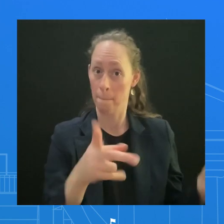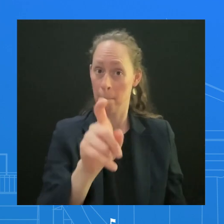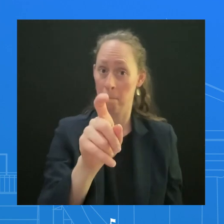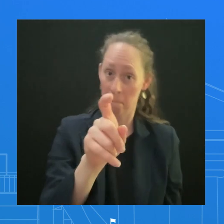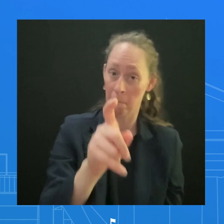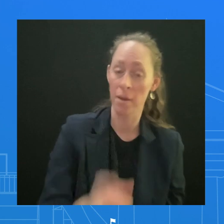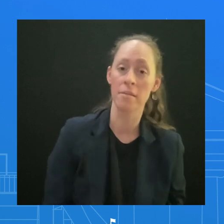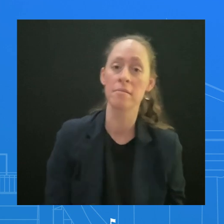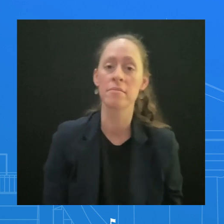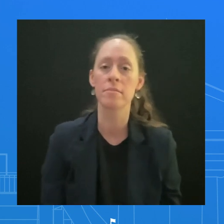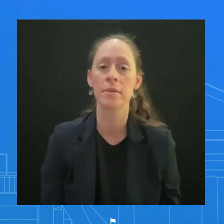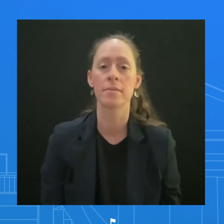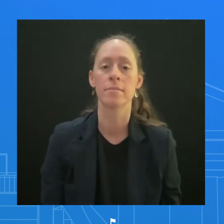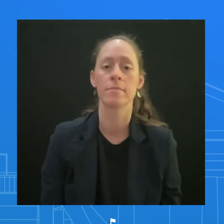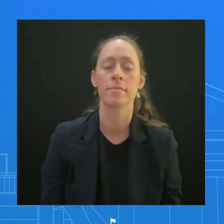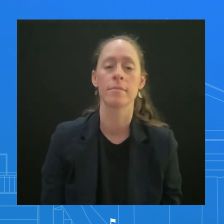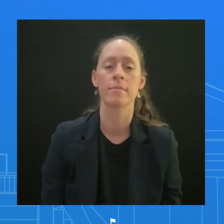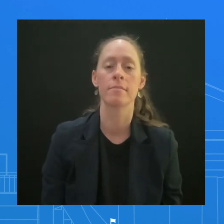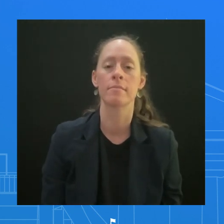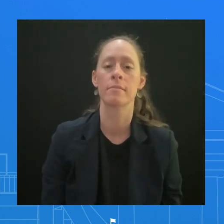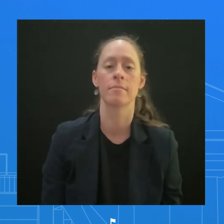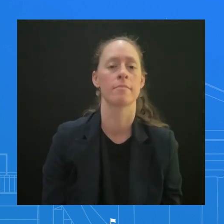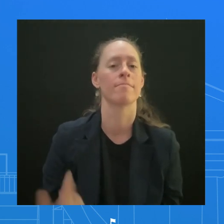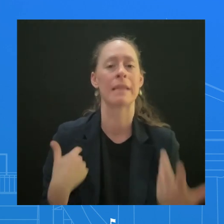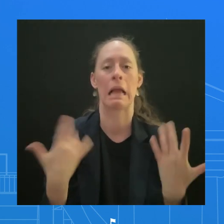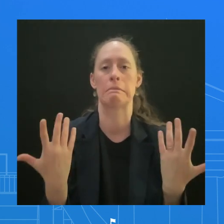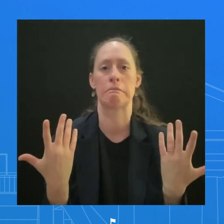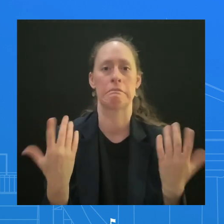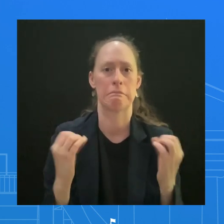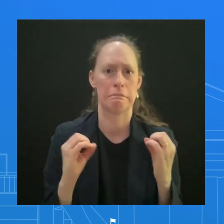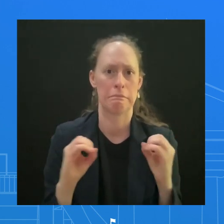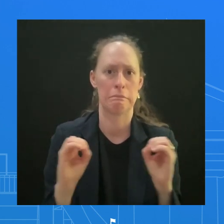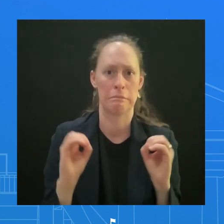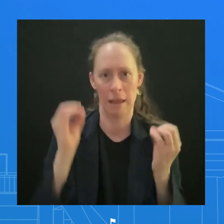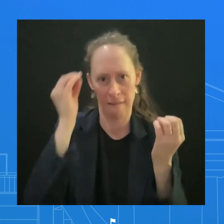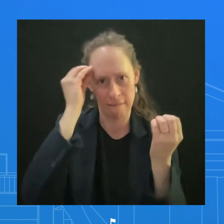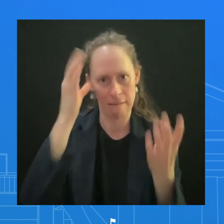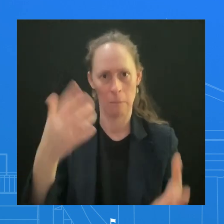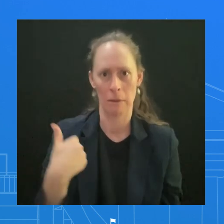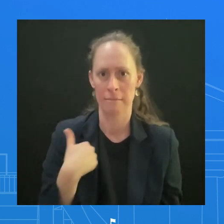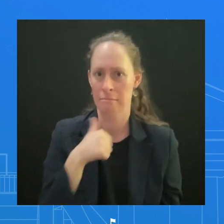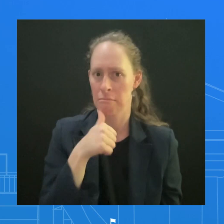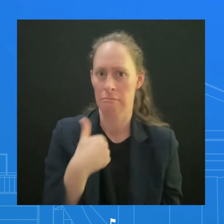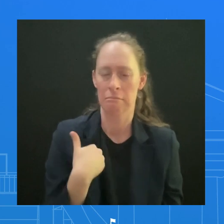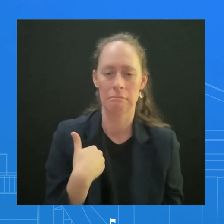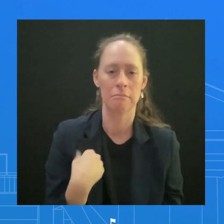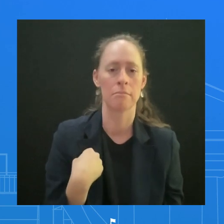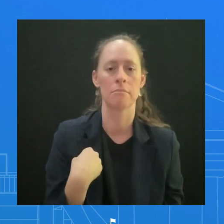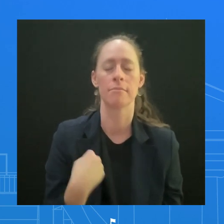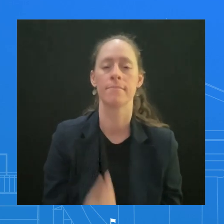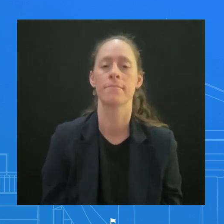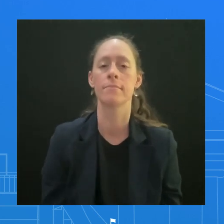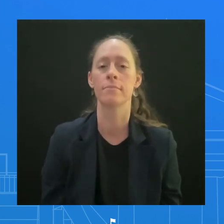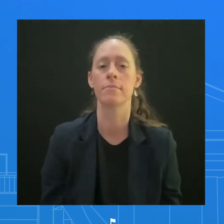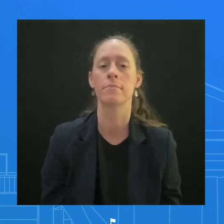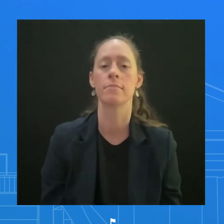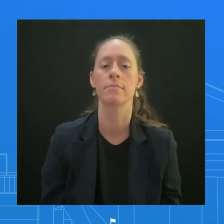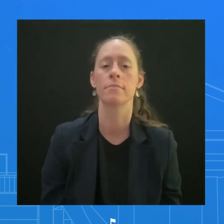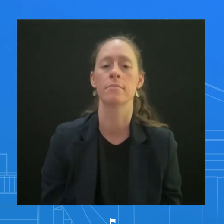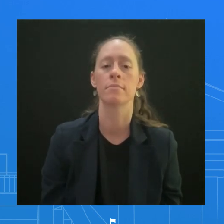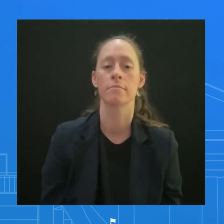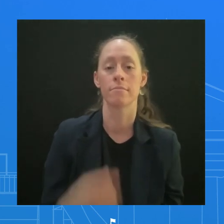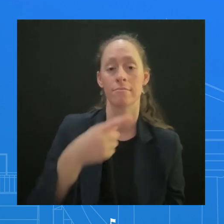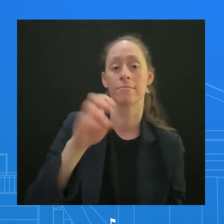that at all, but just broadly speaking, what happened that you saw yesterday, Evan's appeal was denied.